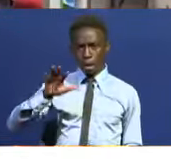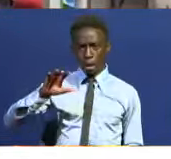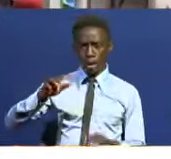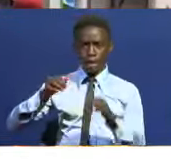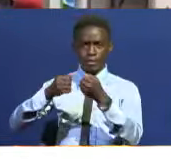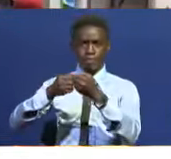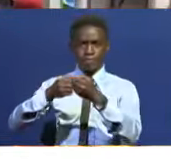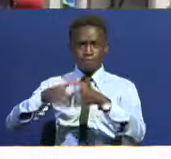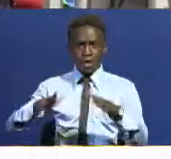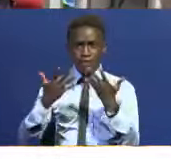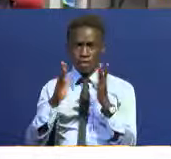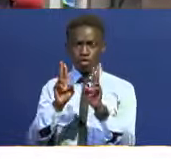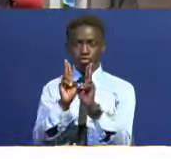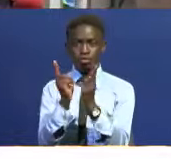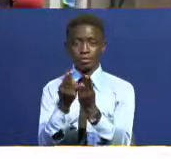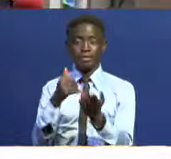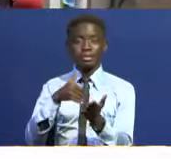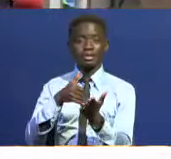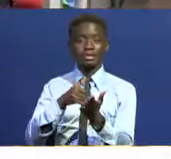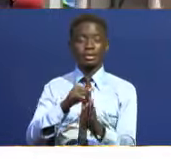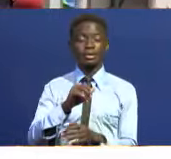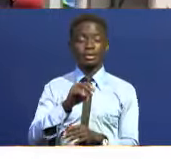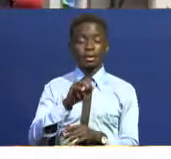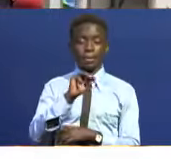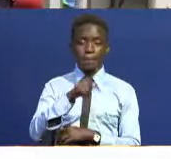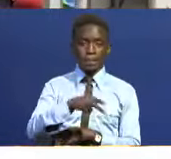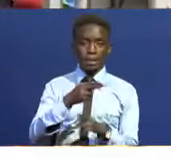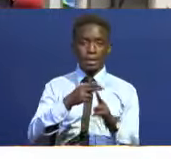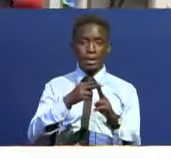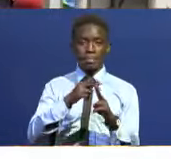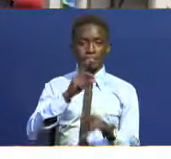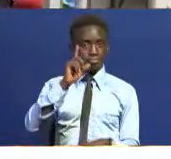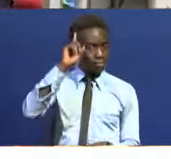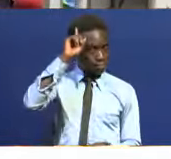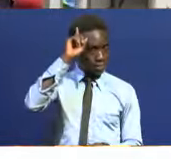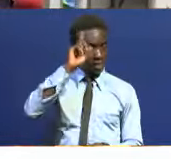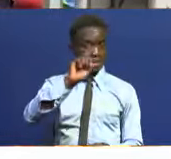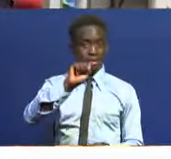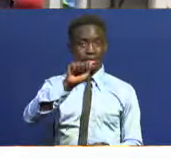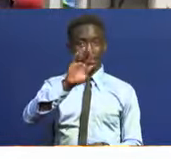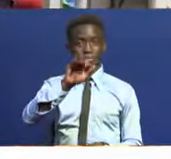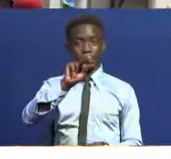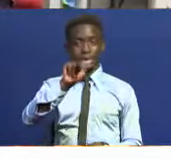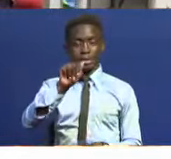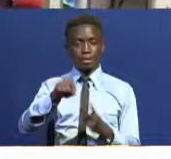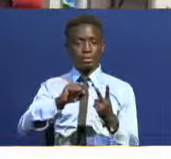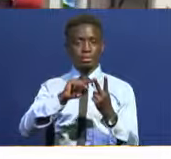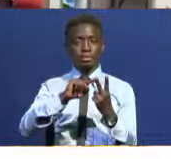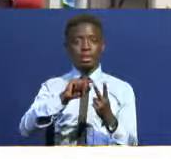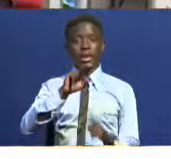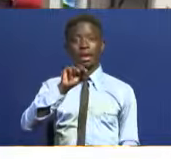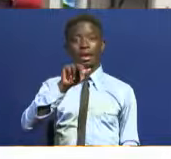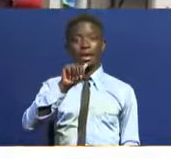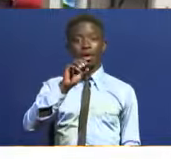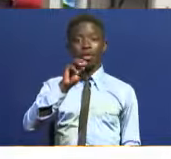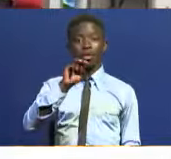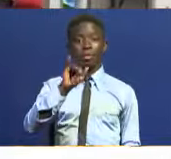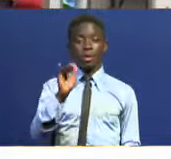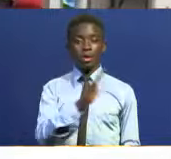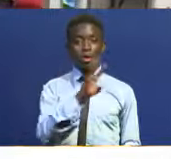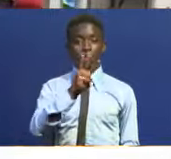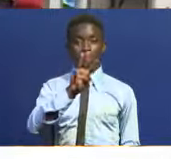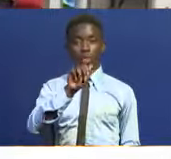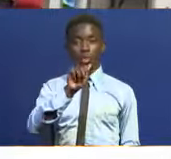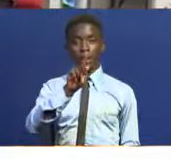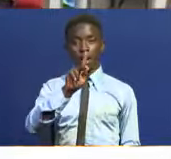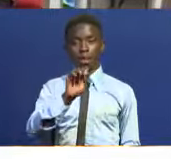including nominated Member of Parliament Sabina Chege. We do have the Member of Parliament, that is Naomi Wako, and the Registrar of Political Parties, Ande Ritu, among